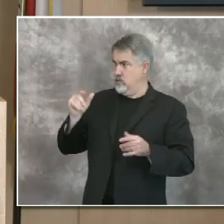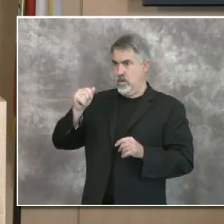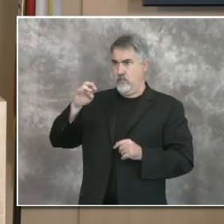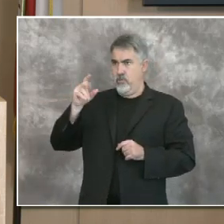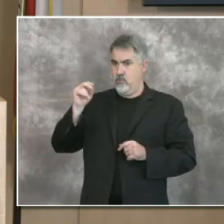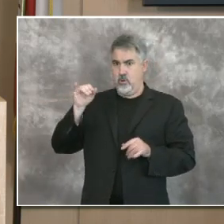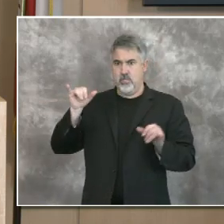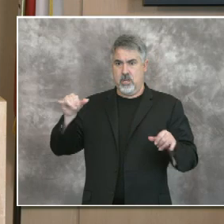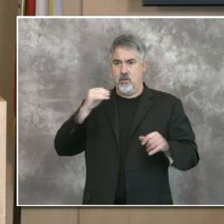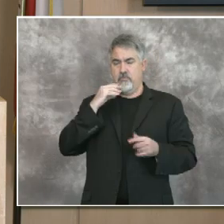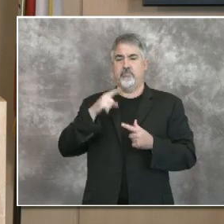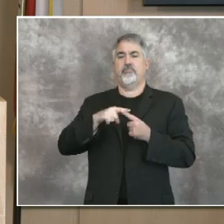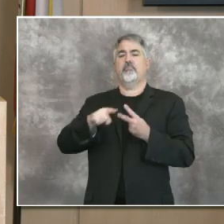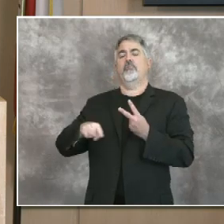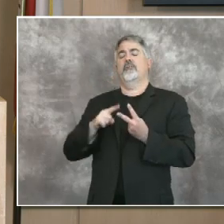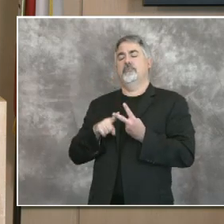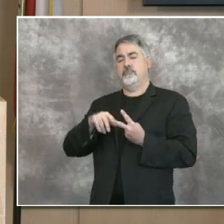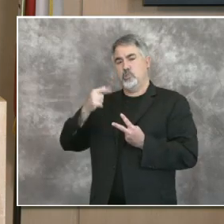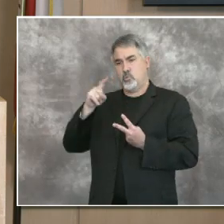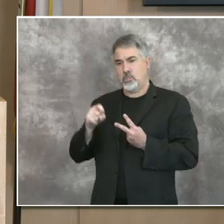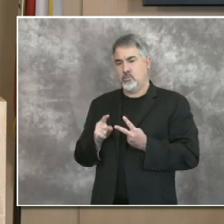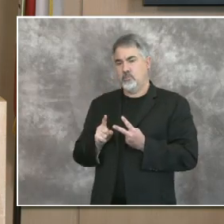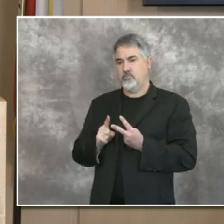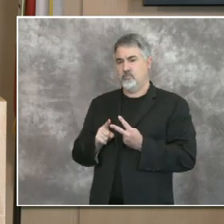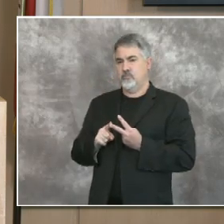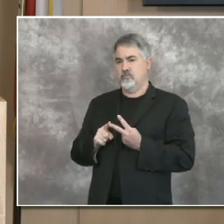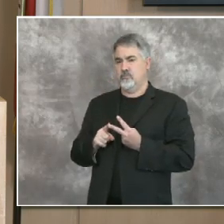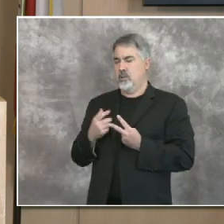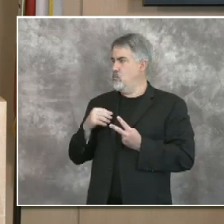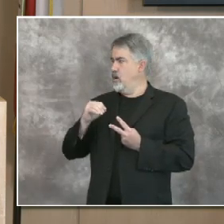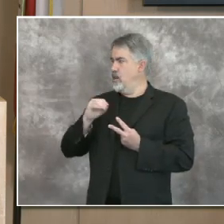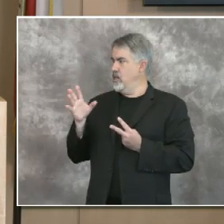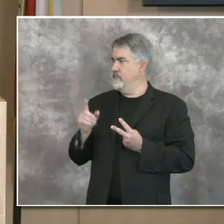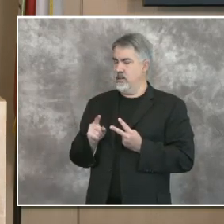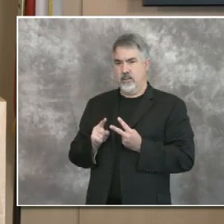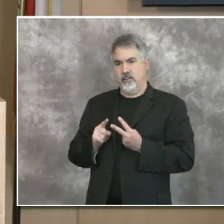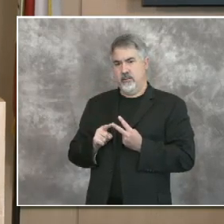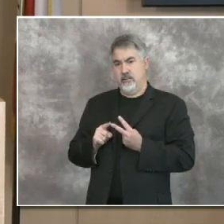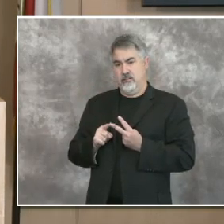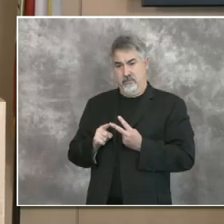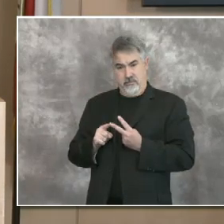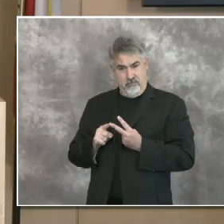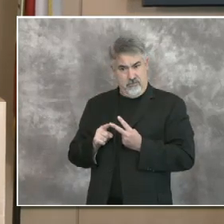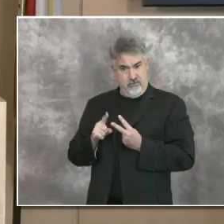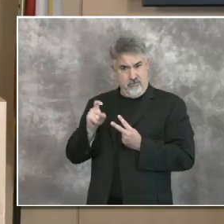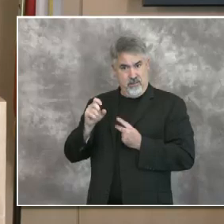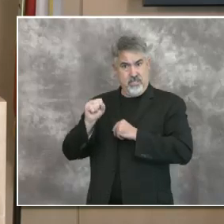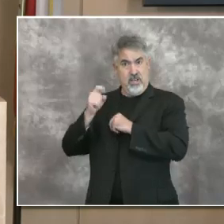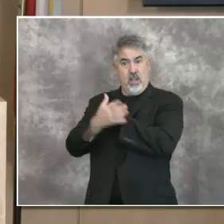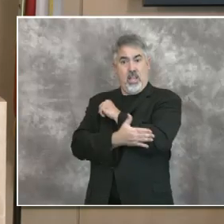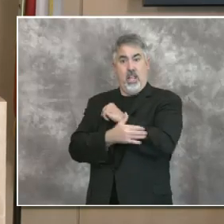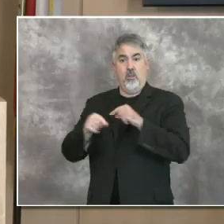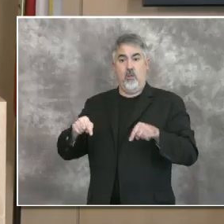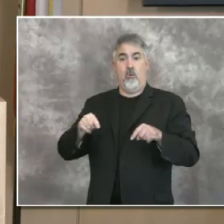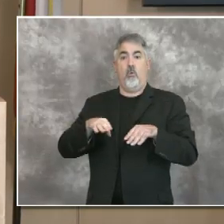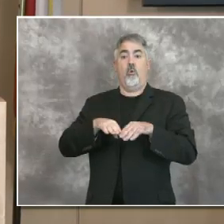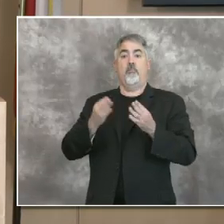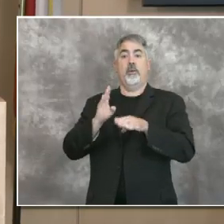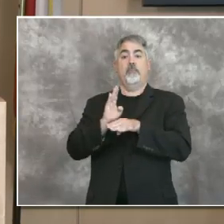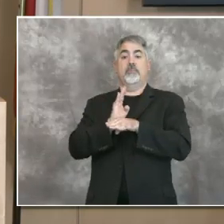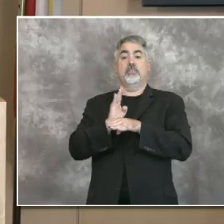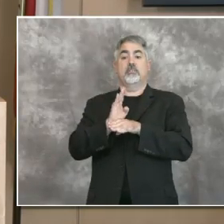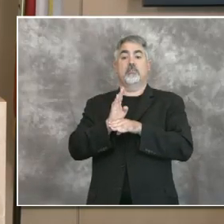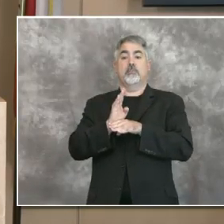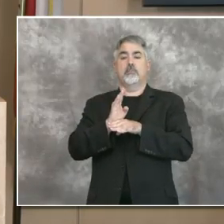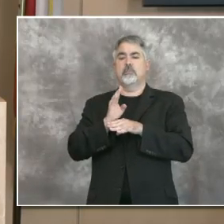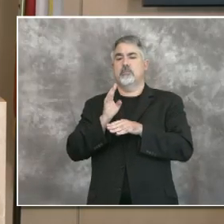second question is, just to be absolutely clear, is there any possibility of San Diego County reopening businesses or easing those